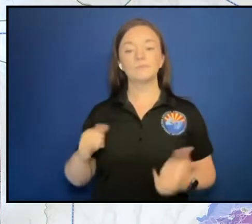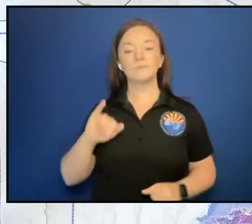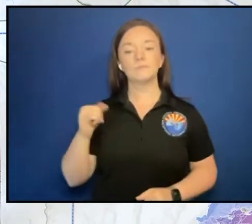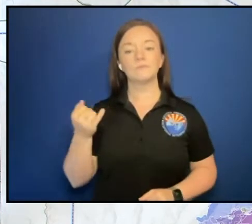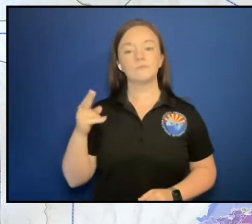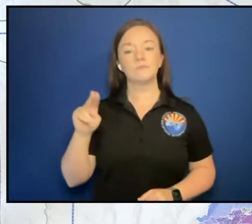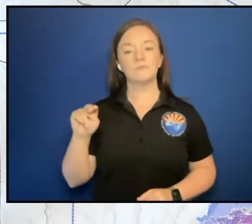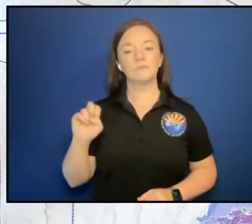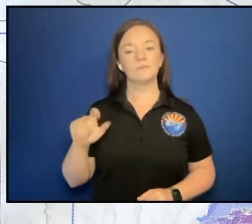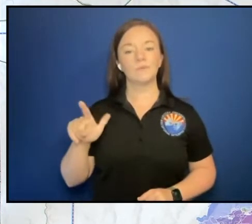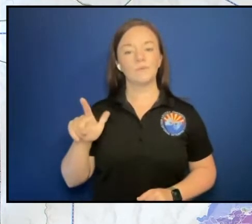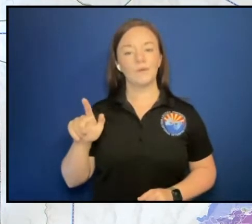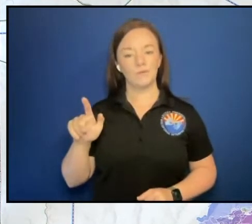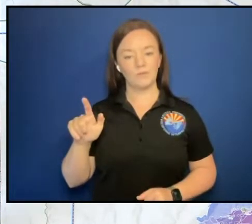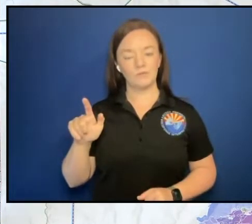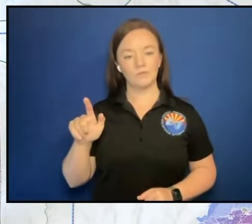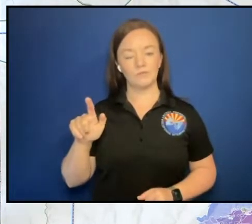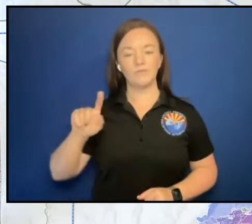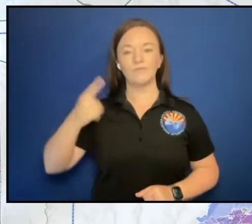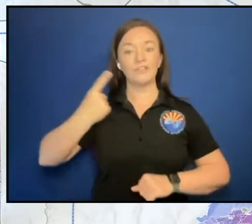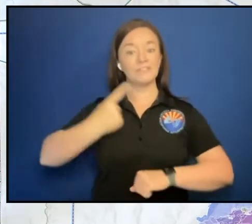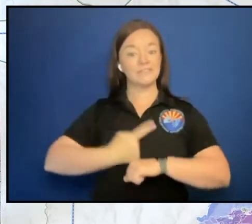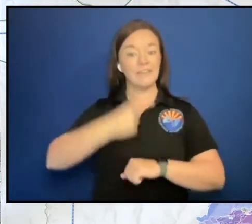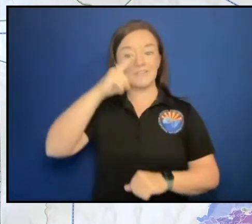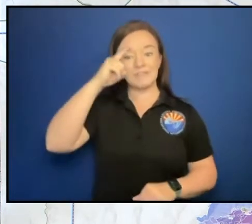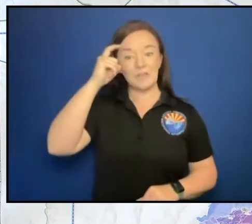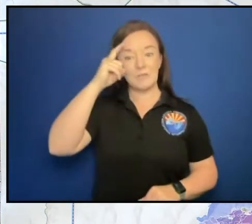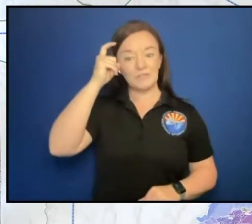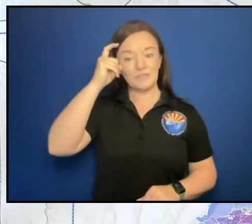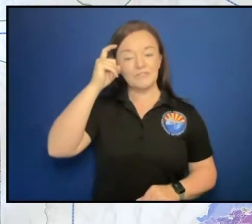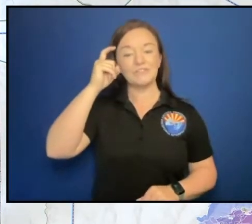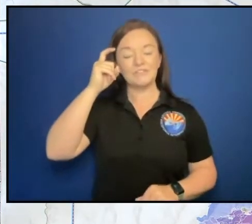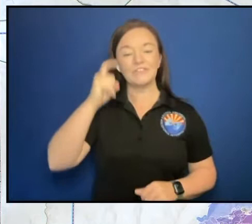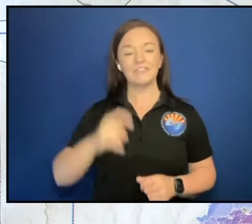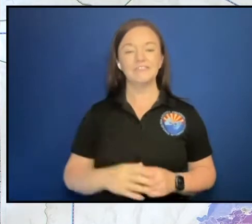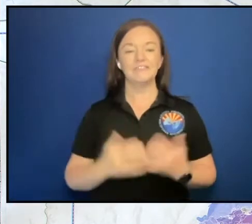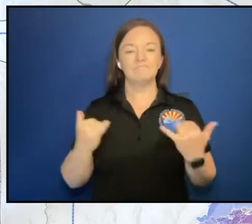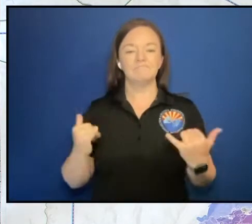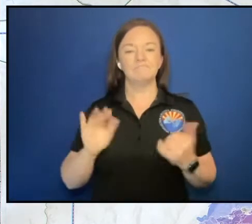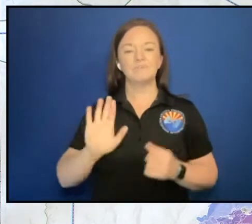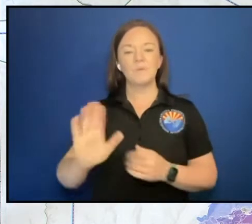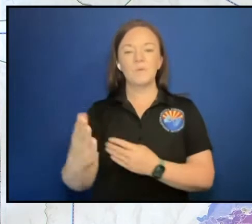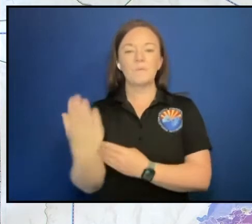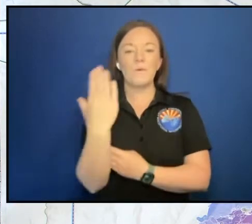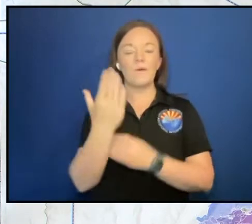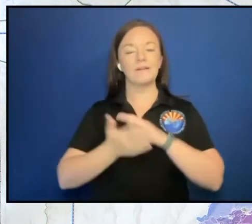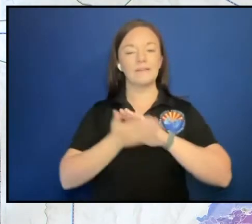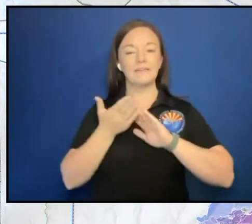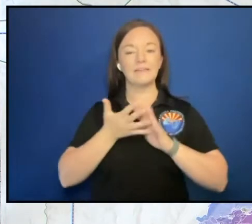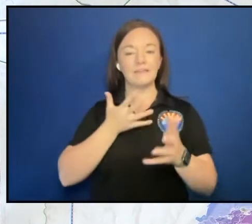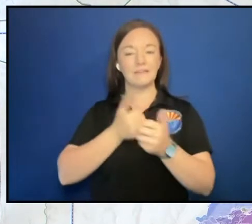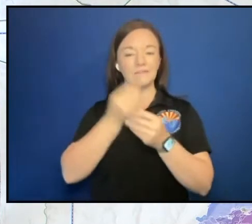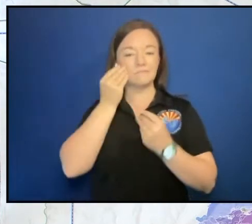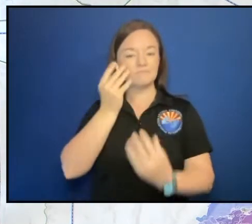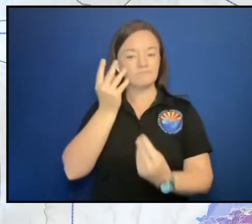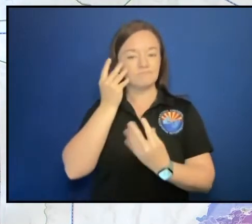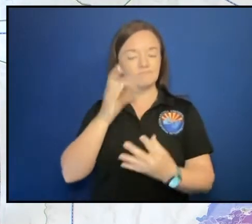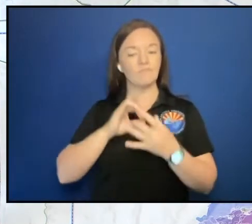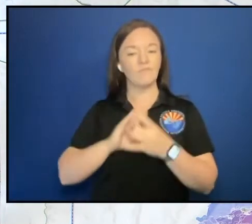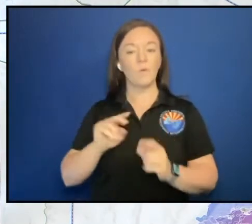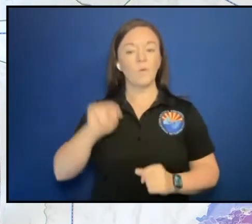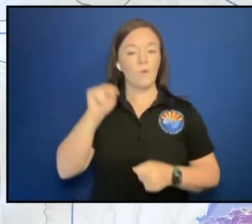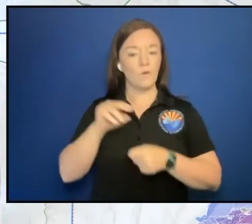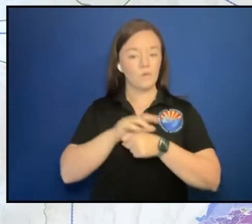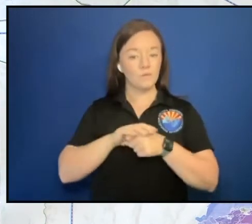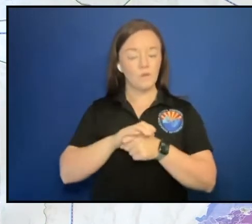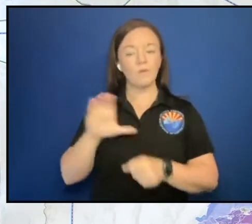21st, the first day of summer. And this is your morning operational update for the north zone of the Calf